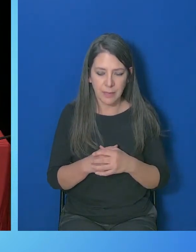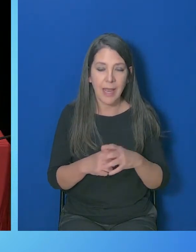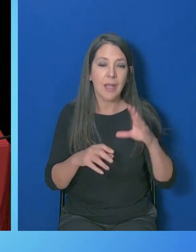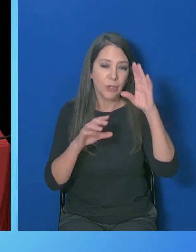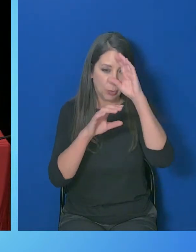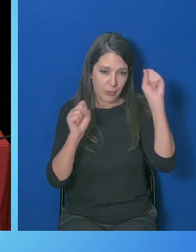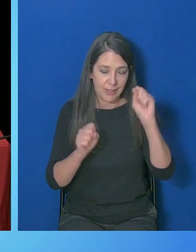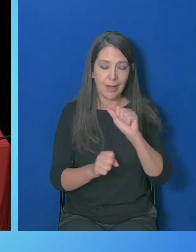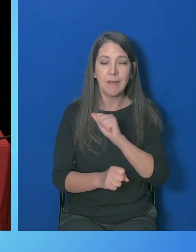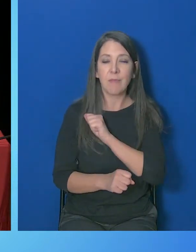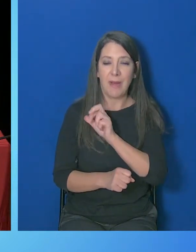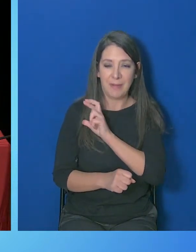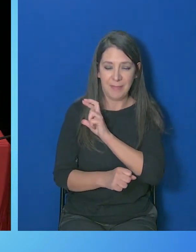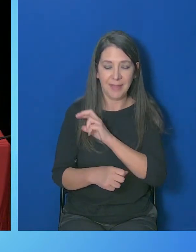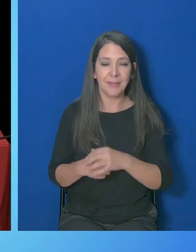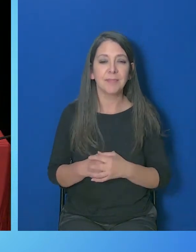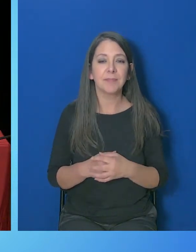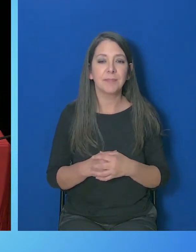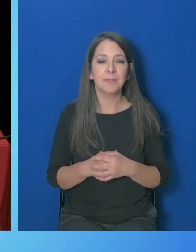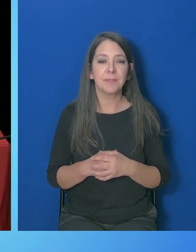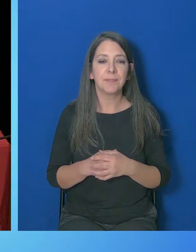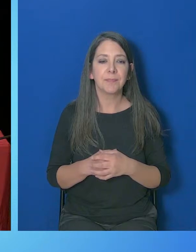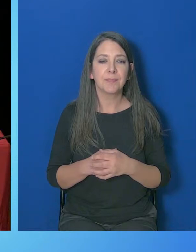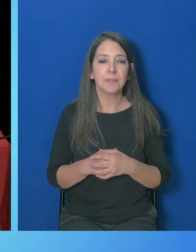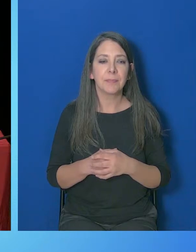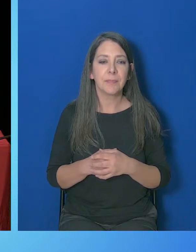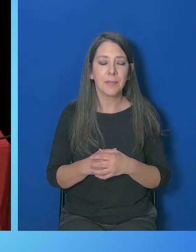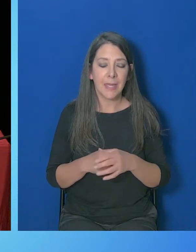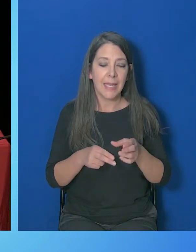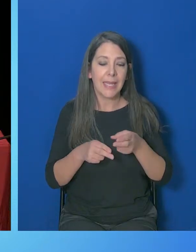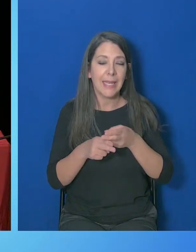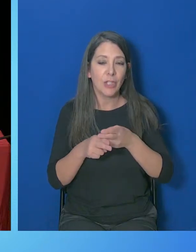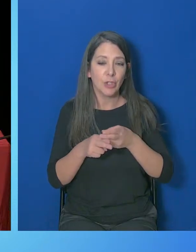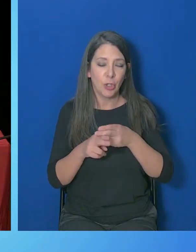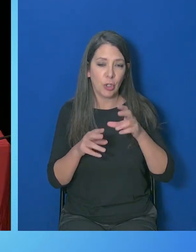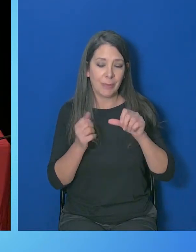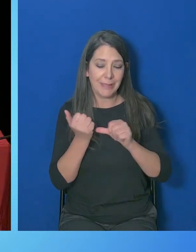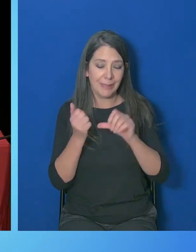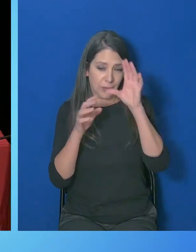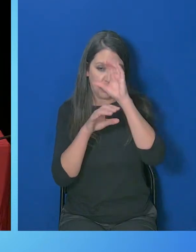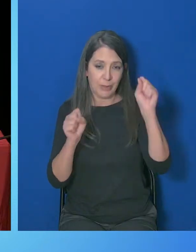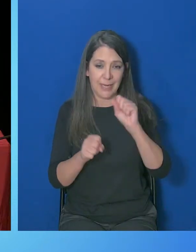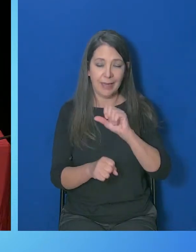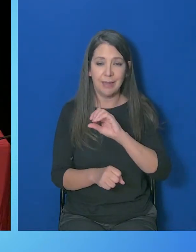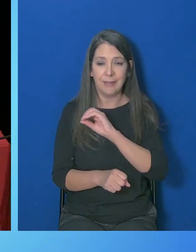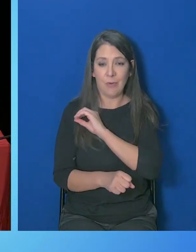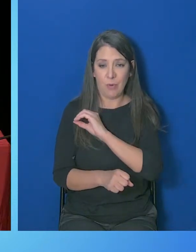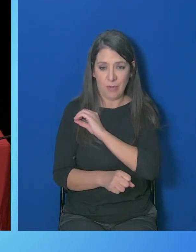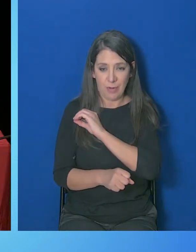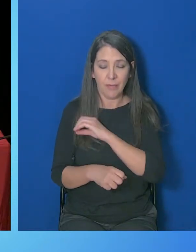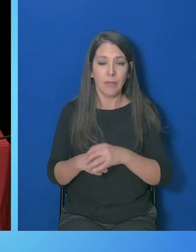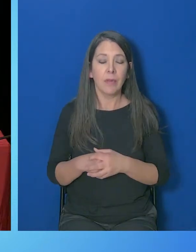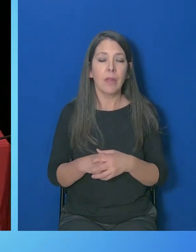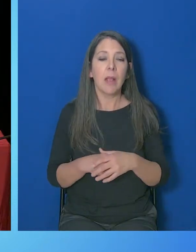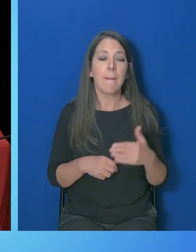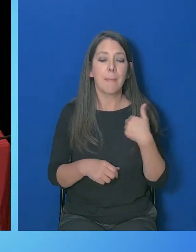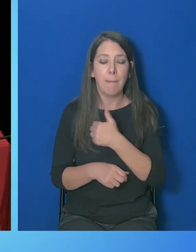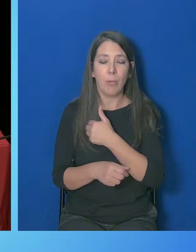Superintendent Reichman, Interim Assistant Superintendent Packhoff, members of the